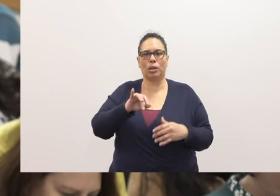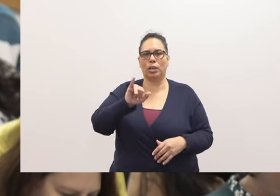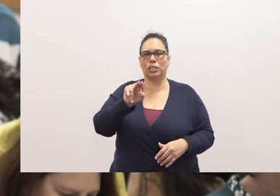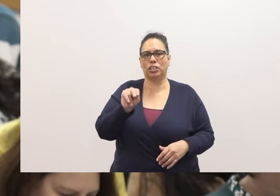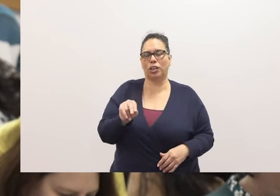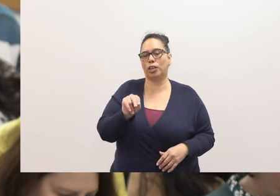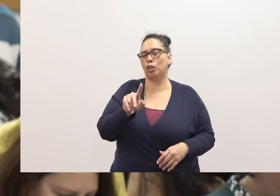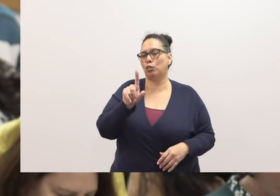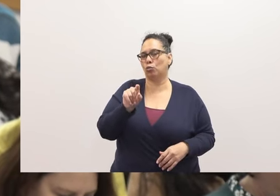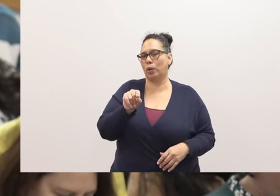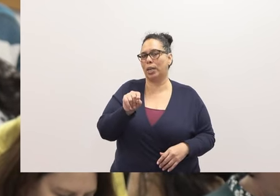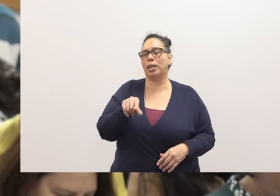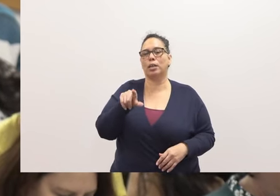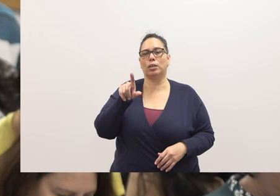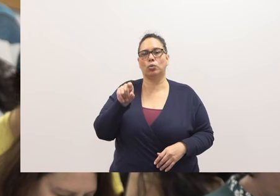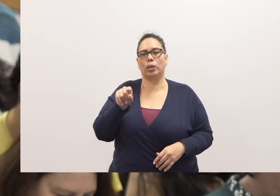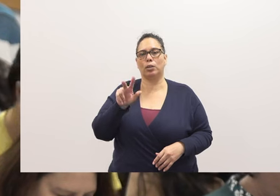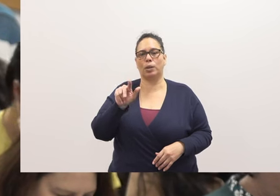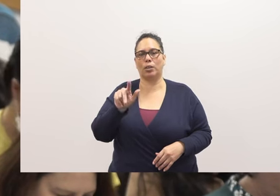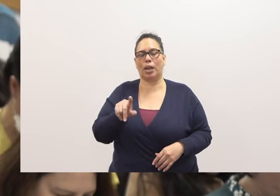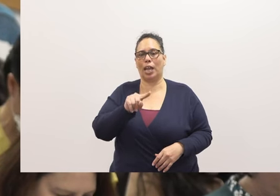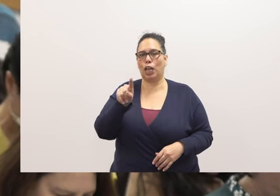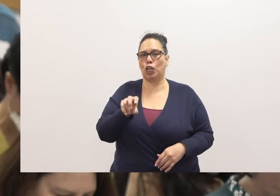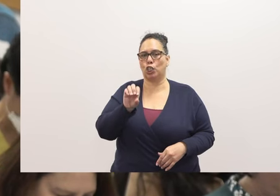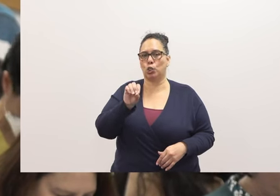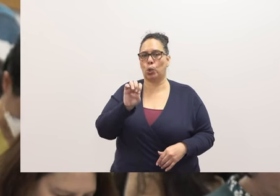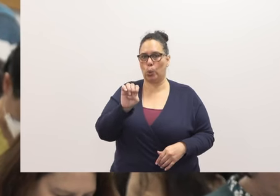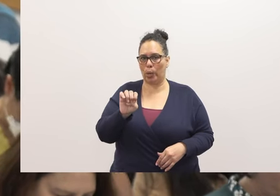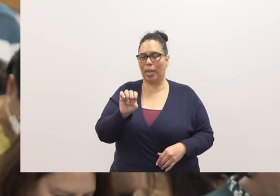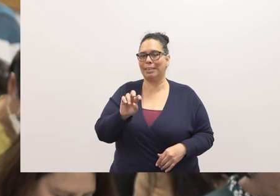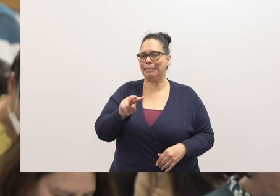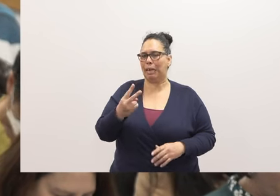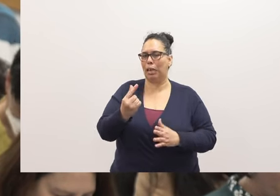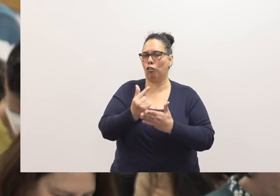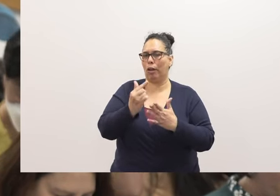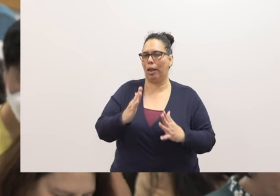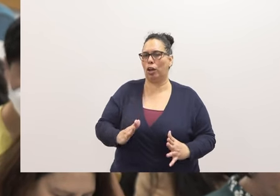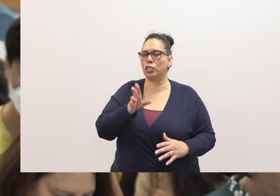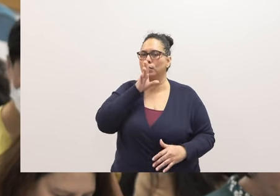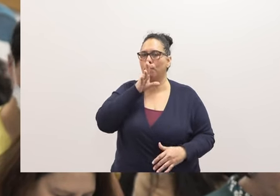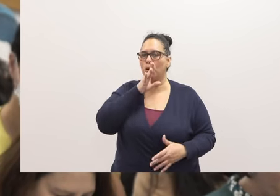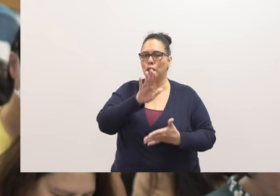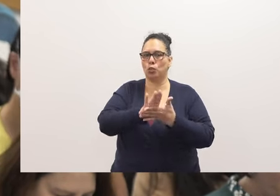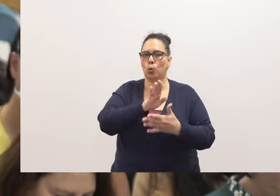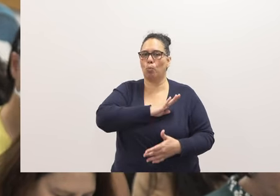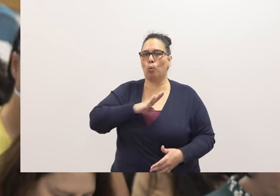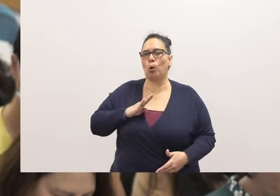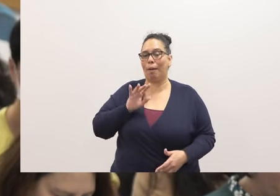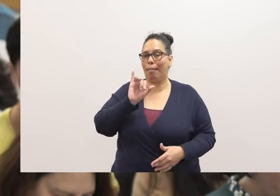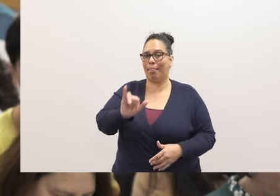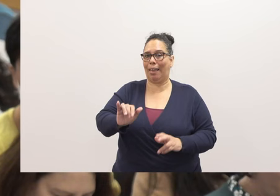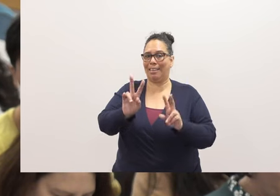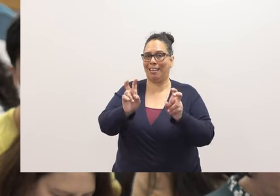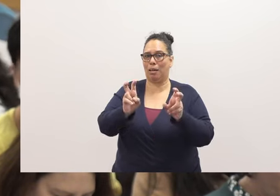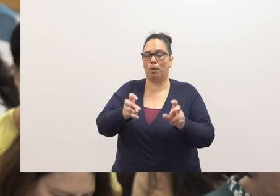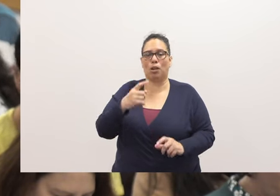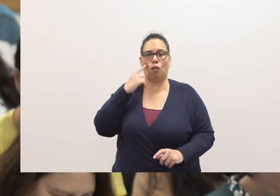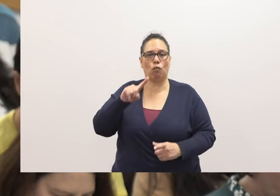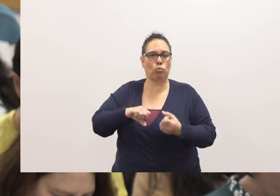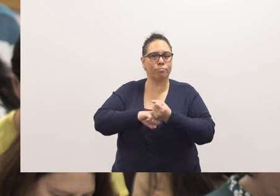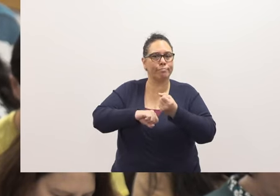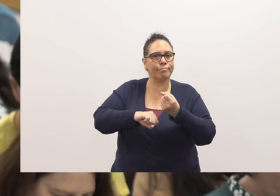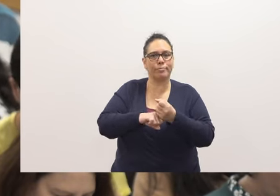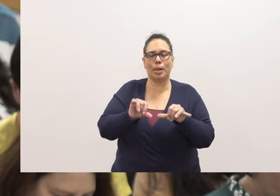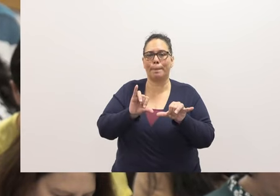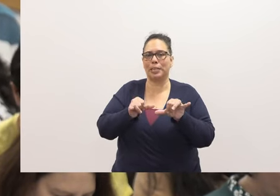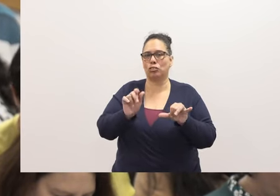January 2023, Zoe, a second grade Bixby student, spoke at the school board on this topic, advocating for support through